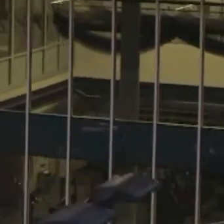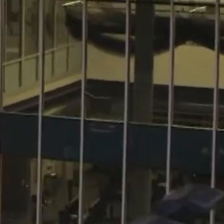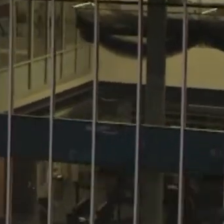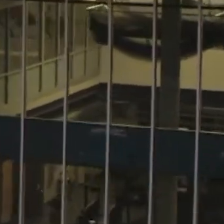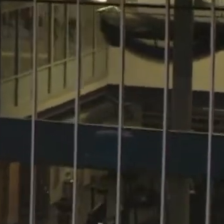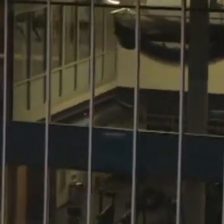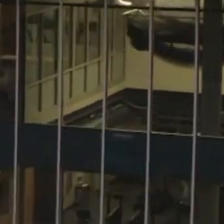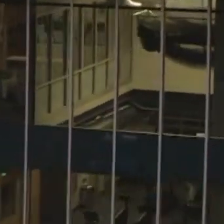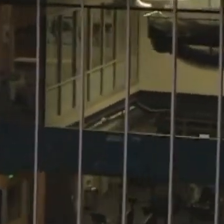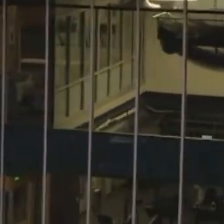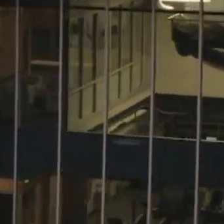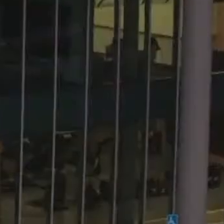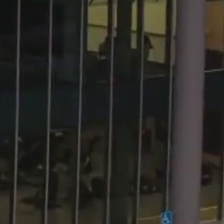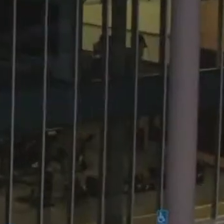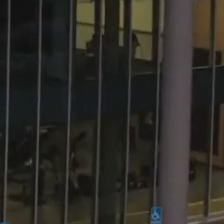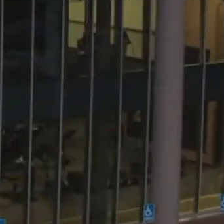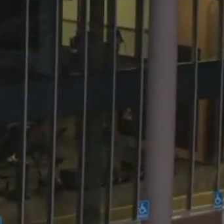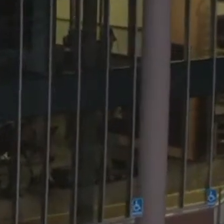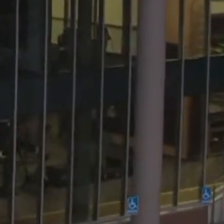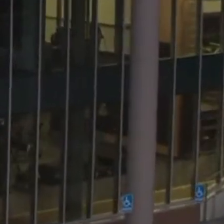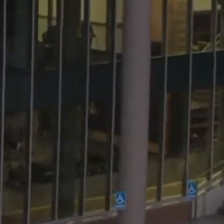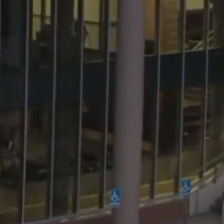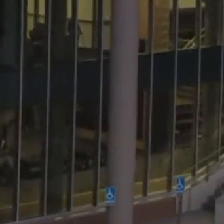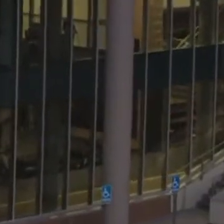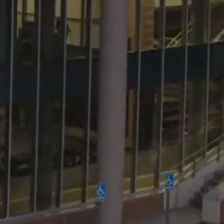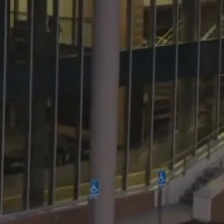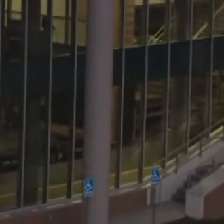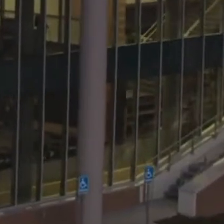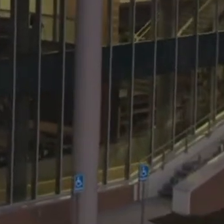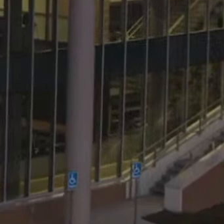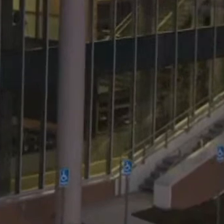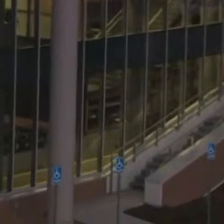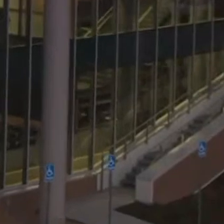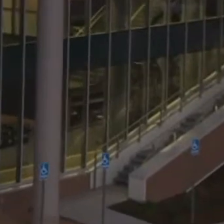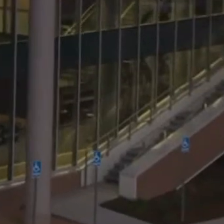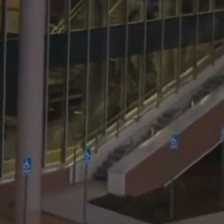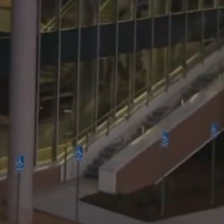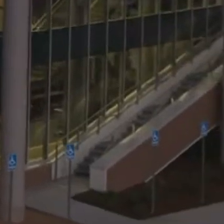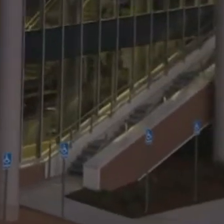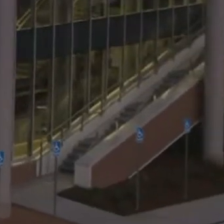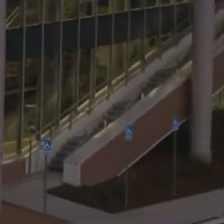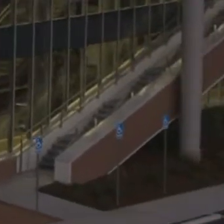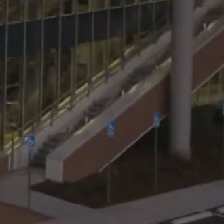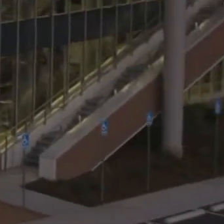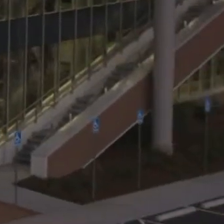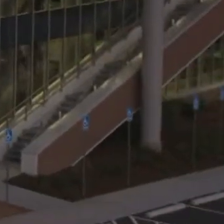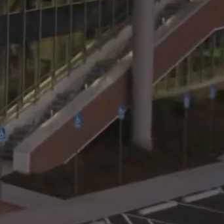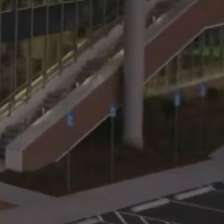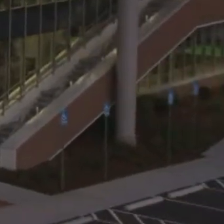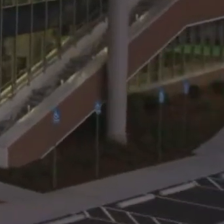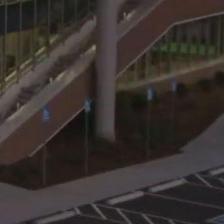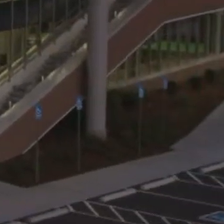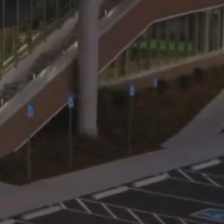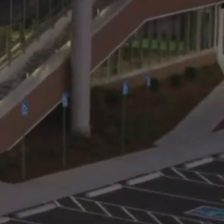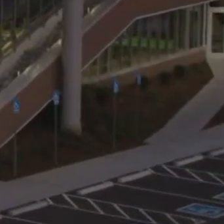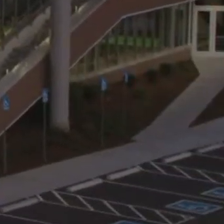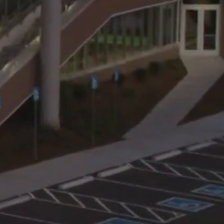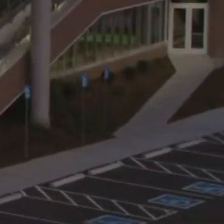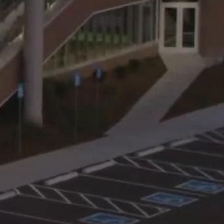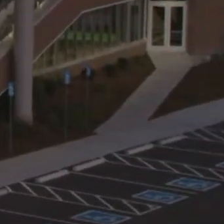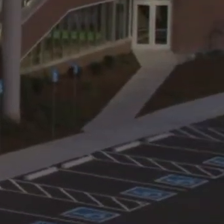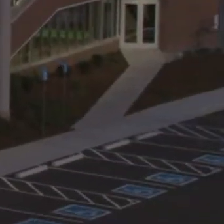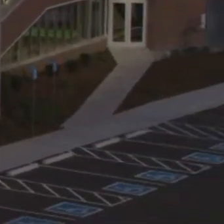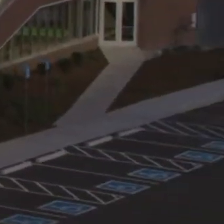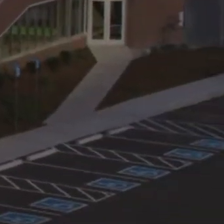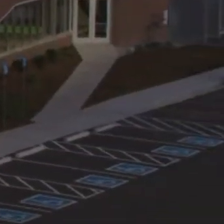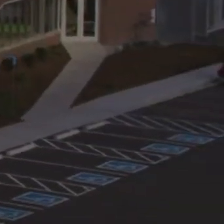You know, when you look at this project, I have to think of the vision of Venkat Reddy and Centura Health for what they are